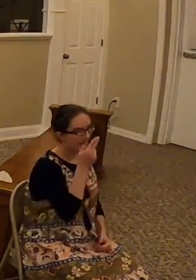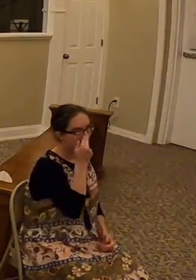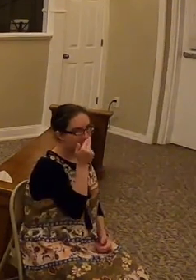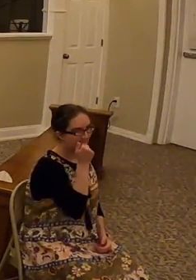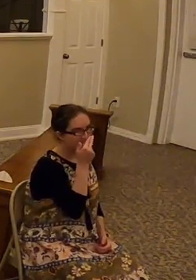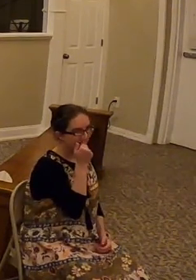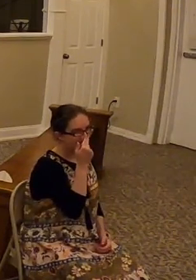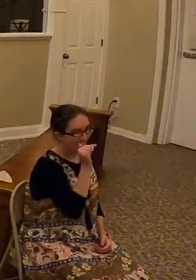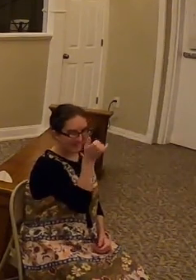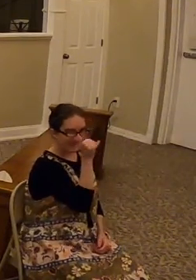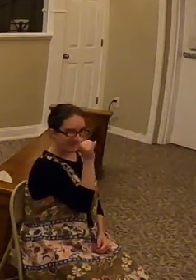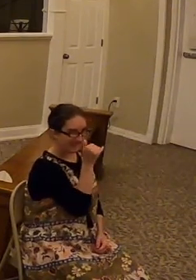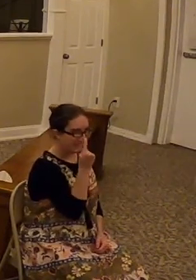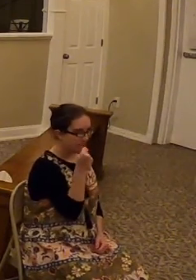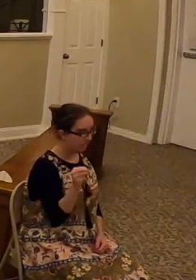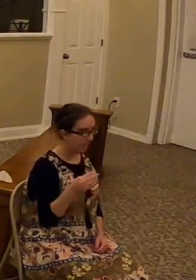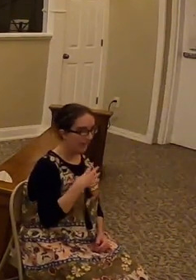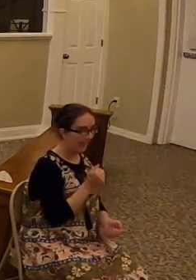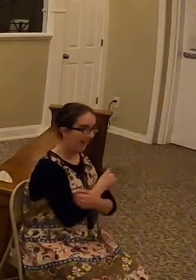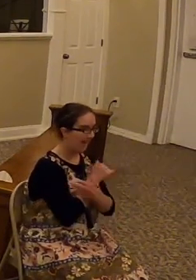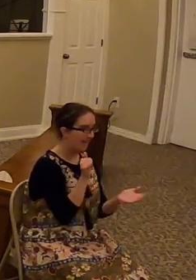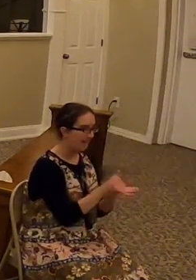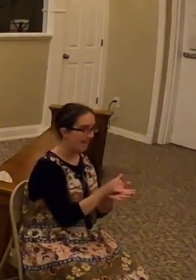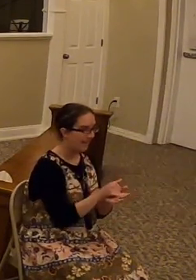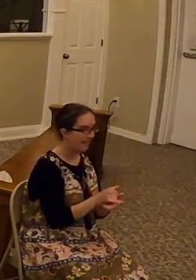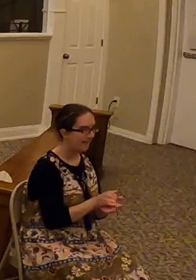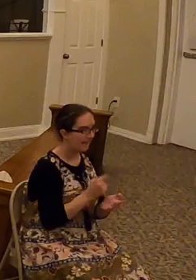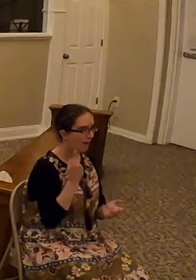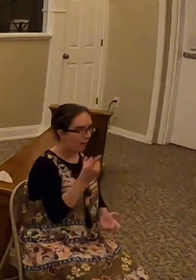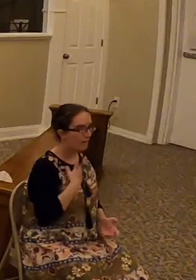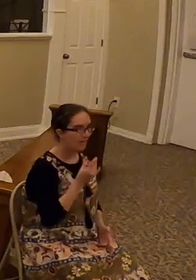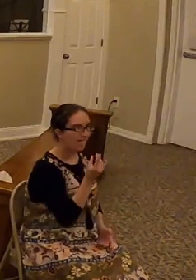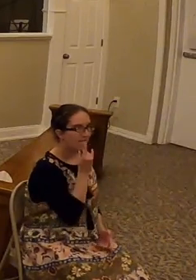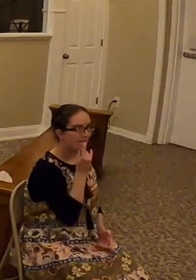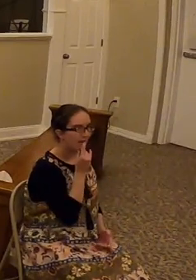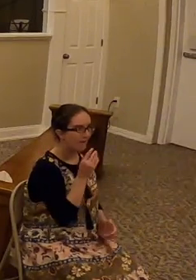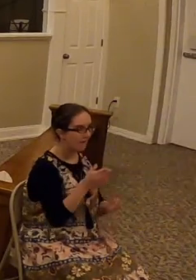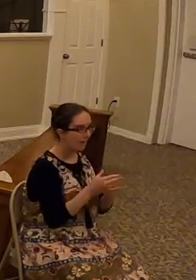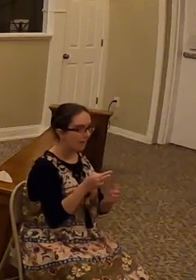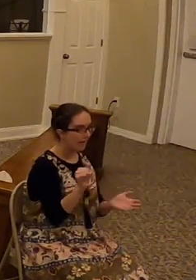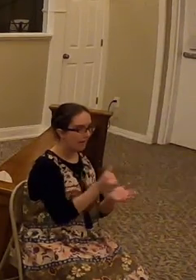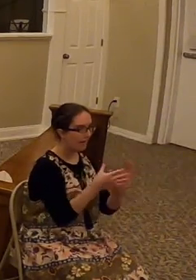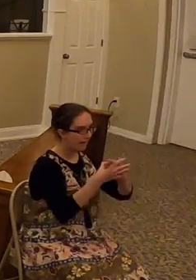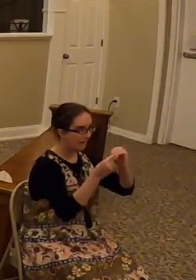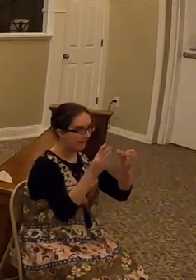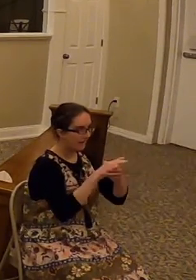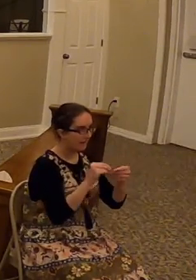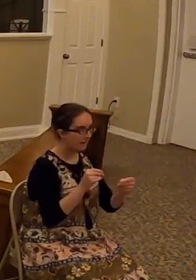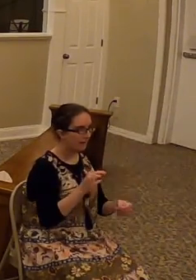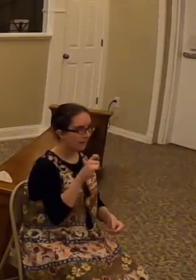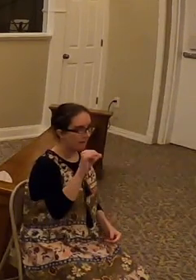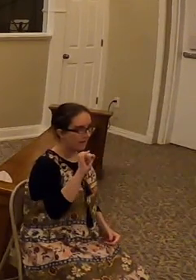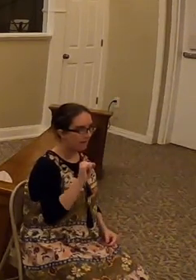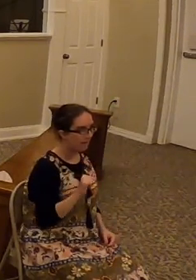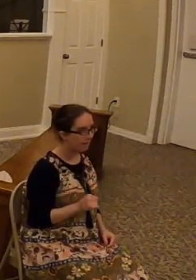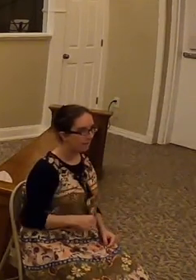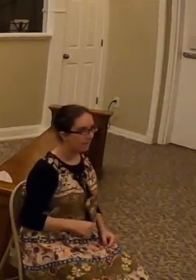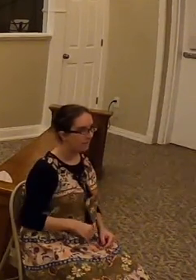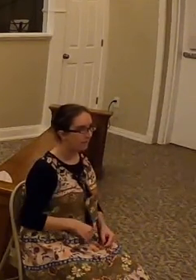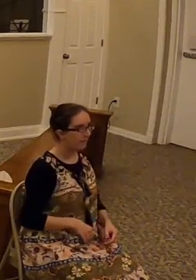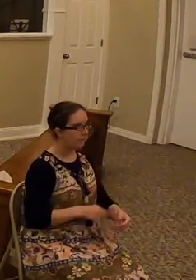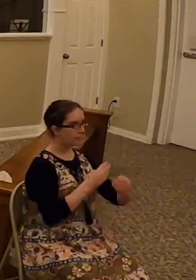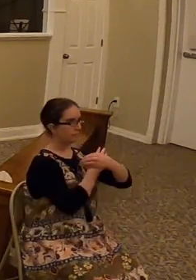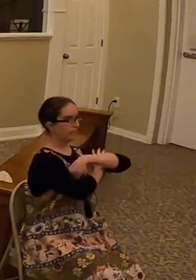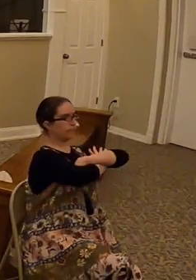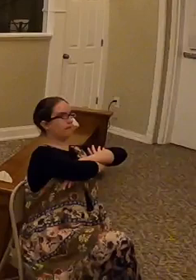them. Hallelujah. I love that part. That's always my favorite part of that story. Old Elijah's all propped back